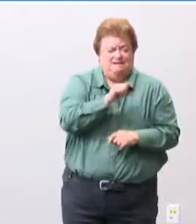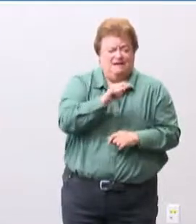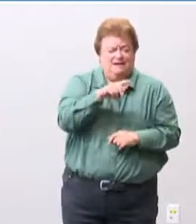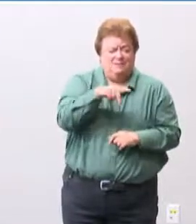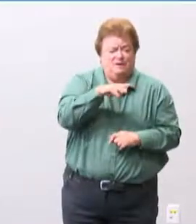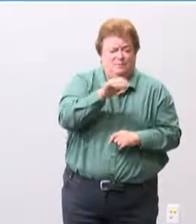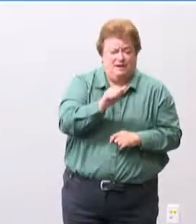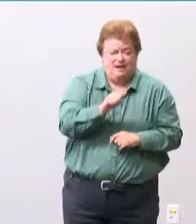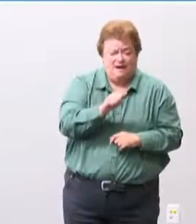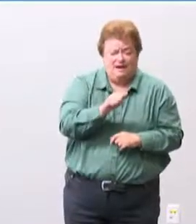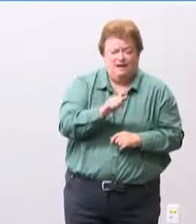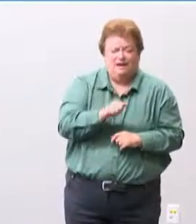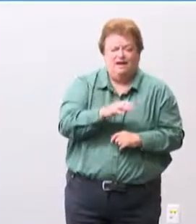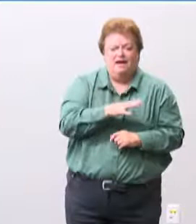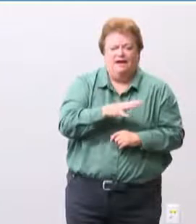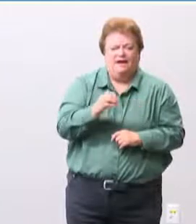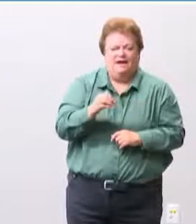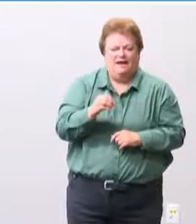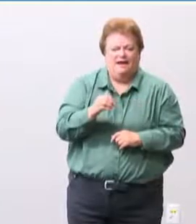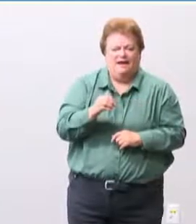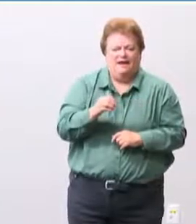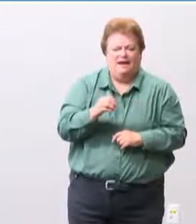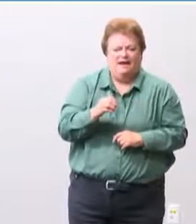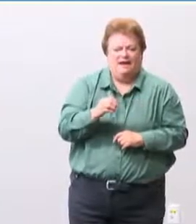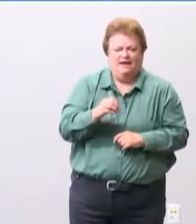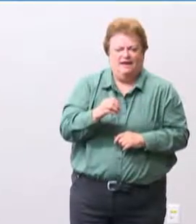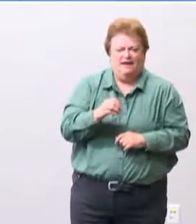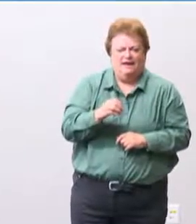Bank Arena, and there